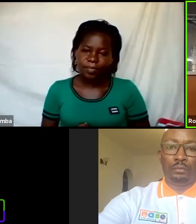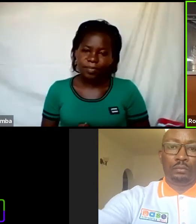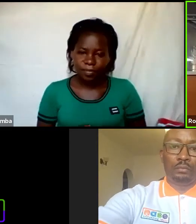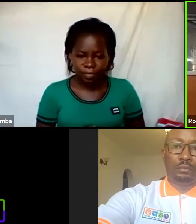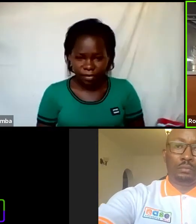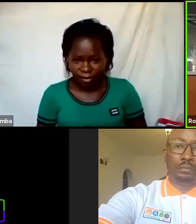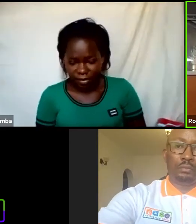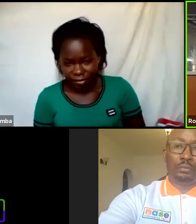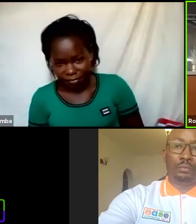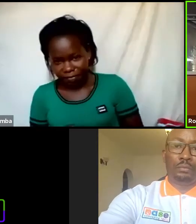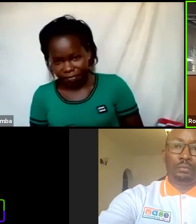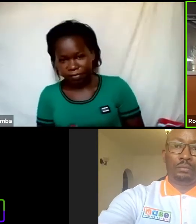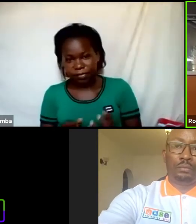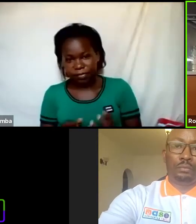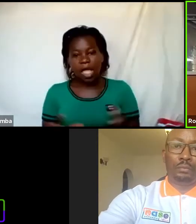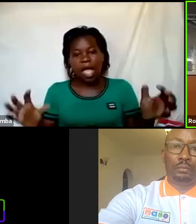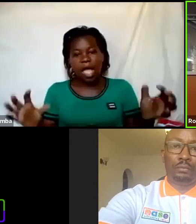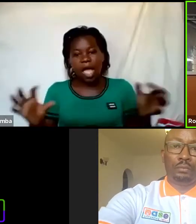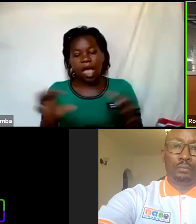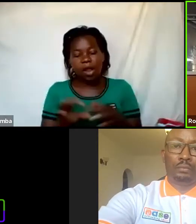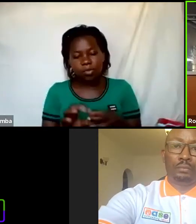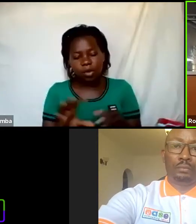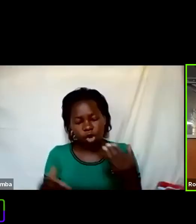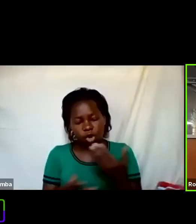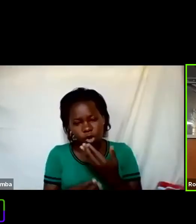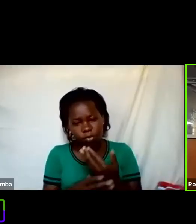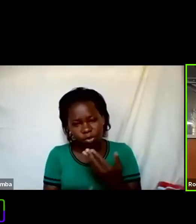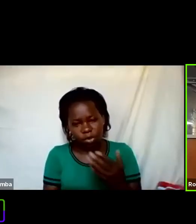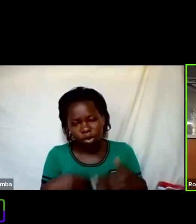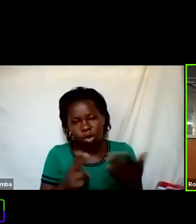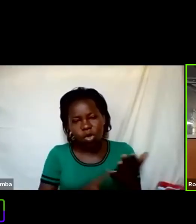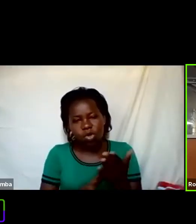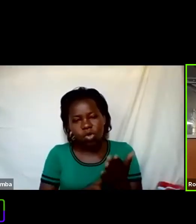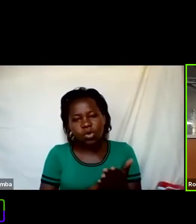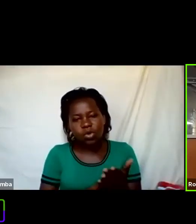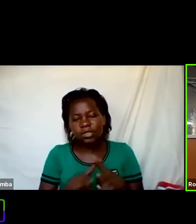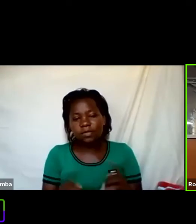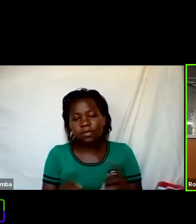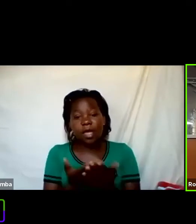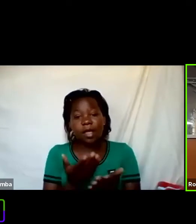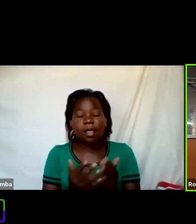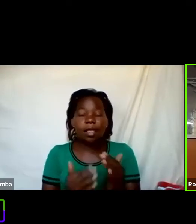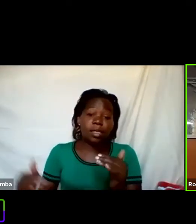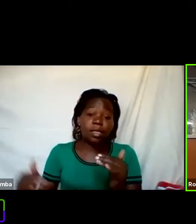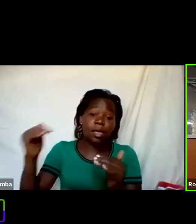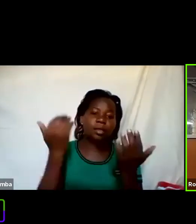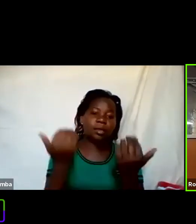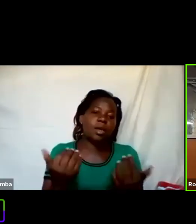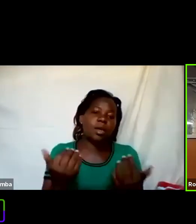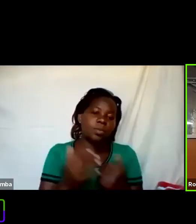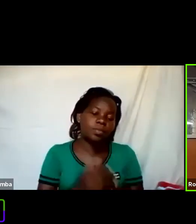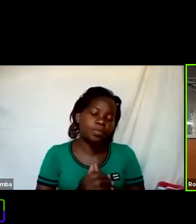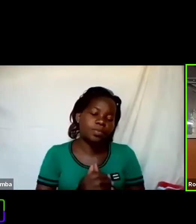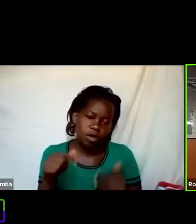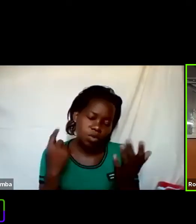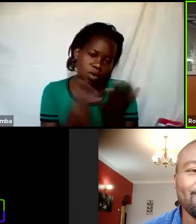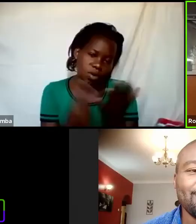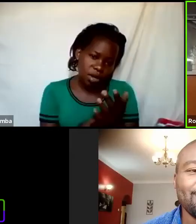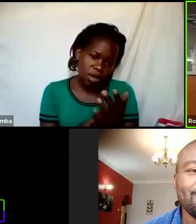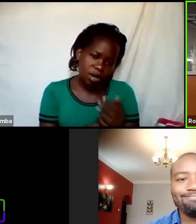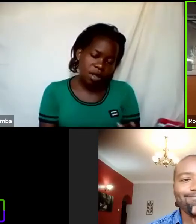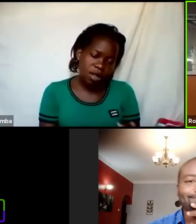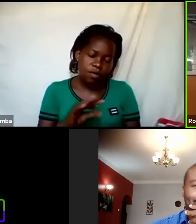high. Adoption of usage of these applications has gone on the high right now in Uganda. And if you make a good application, it